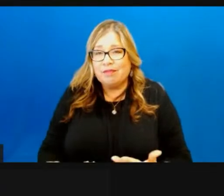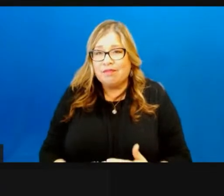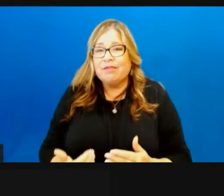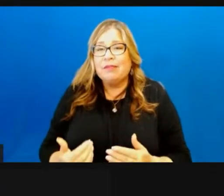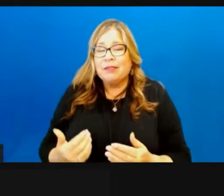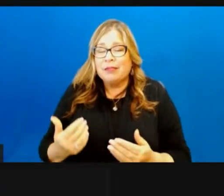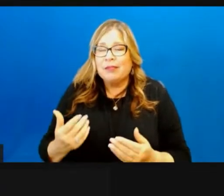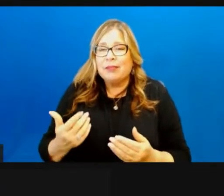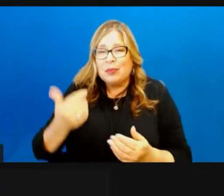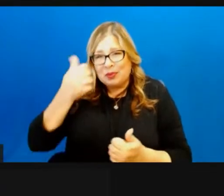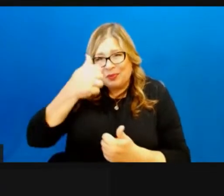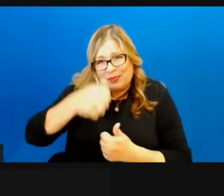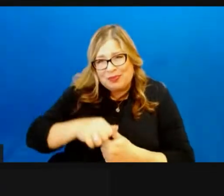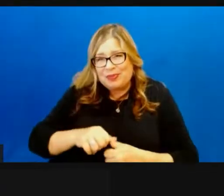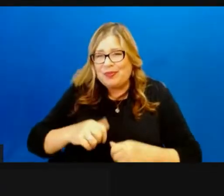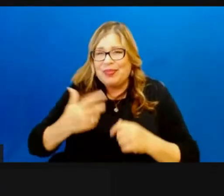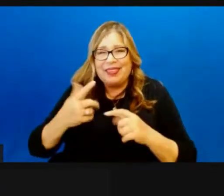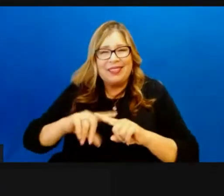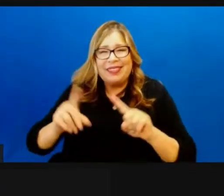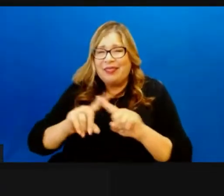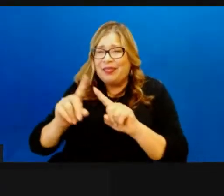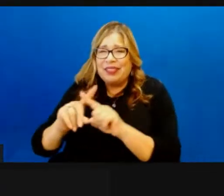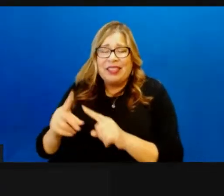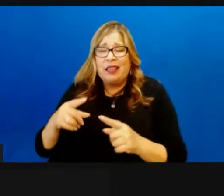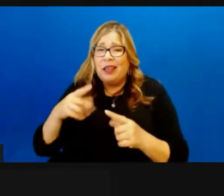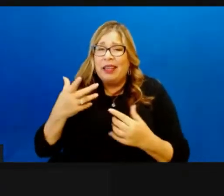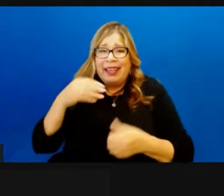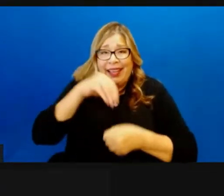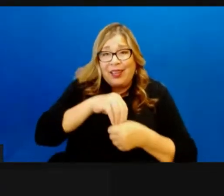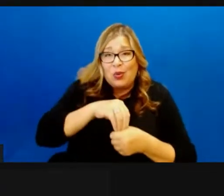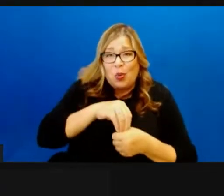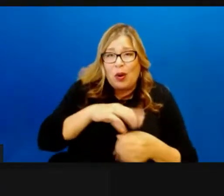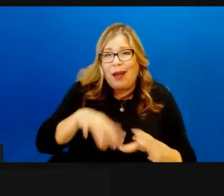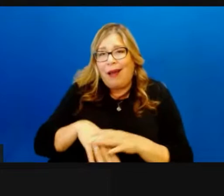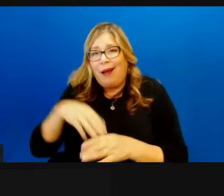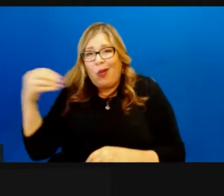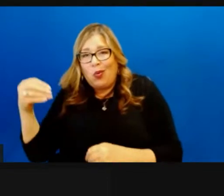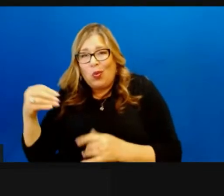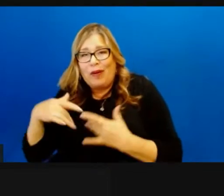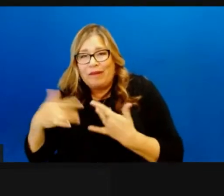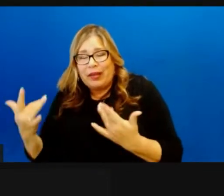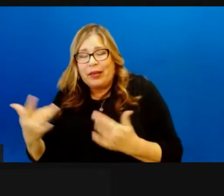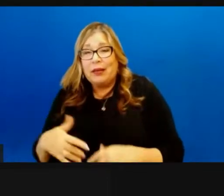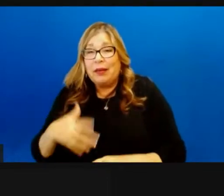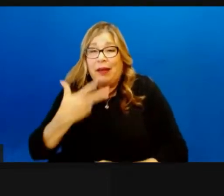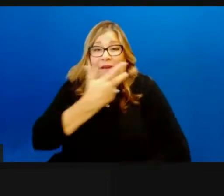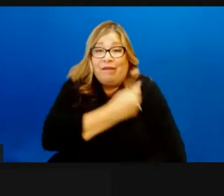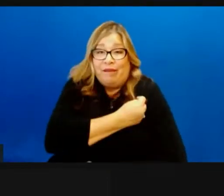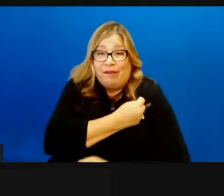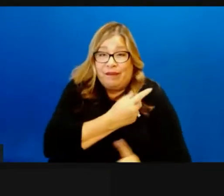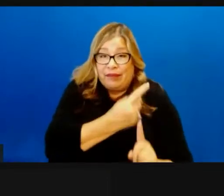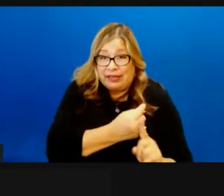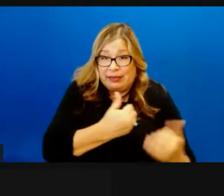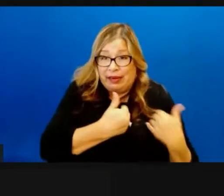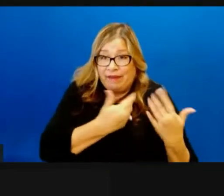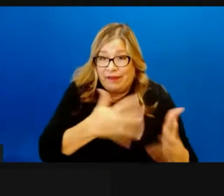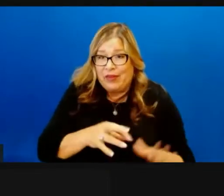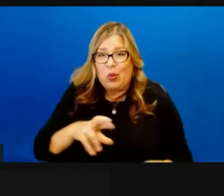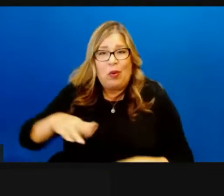vaccinated, unvaccinated, there's going to be some important information that attendees should pay attention to. The state will